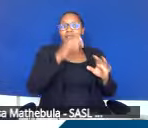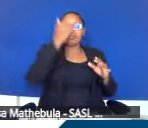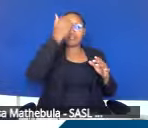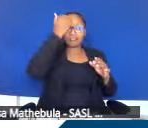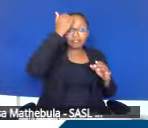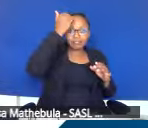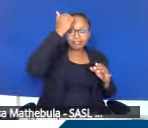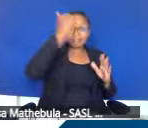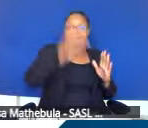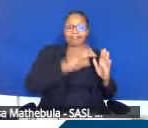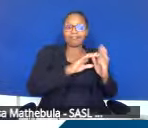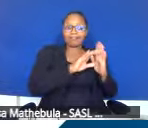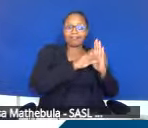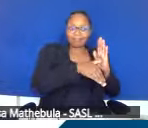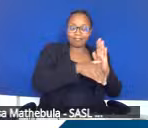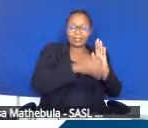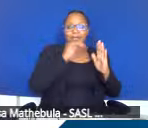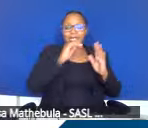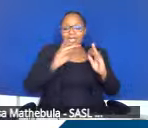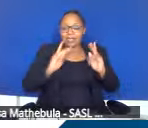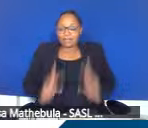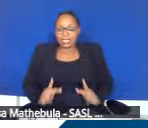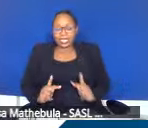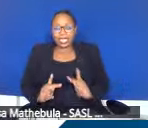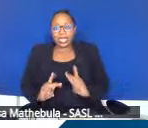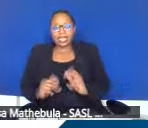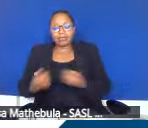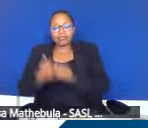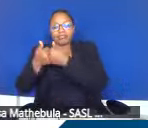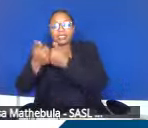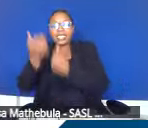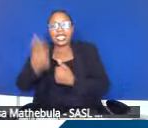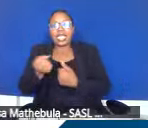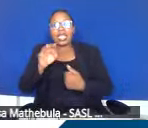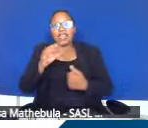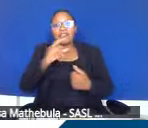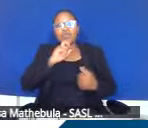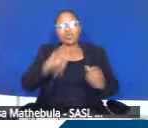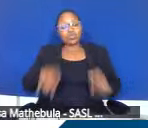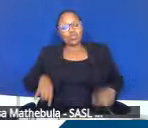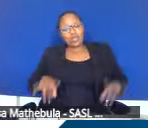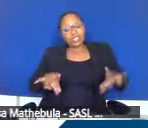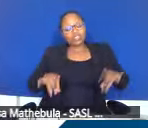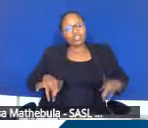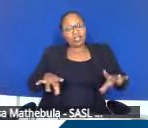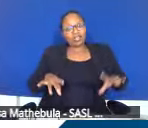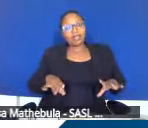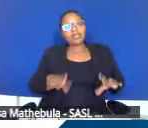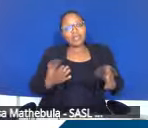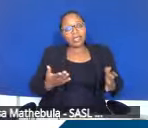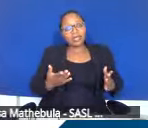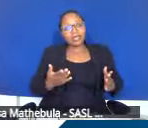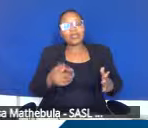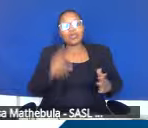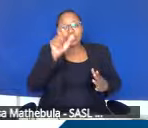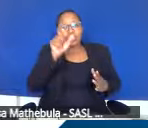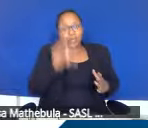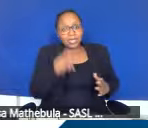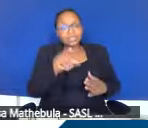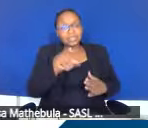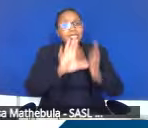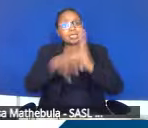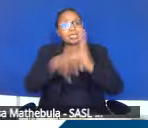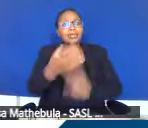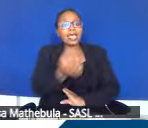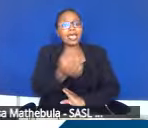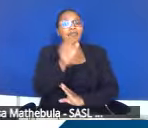physical impairment, and if you use a wheelchair, per definition, then you are a person with disability. No problem